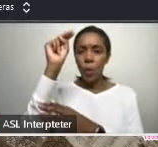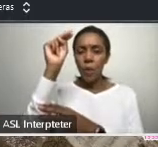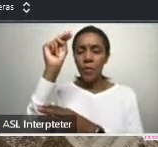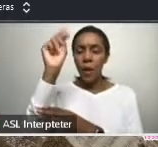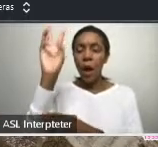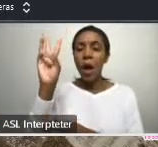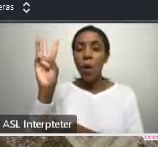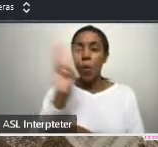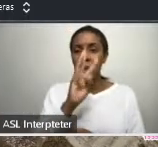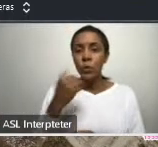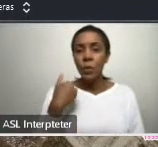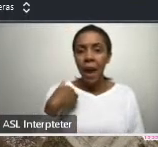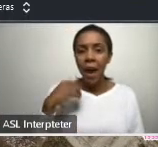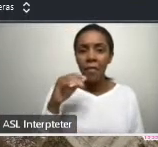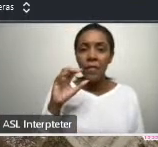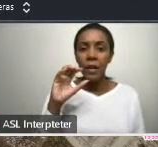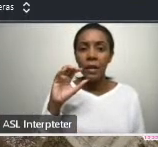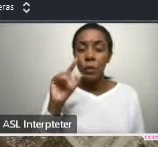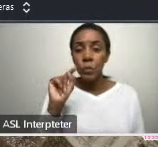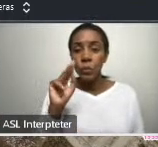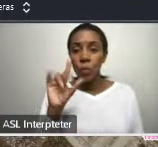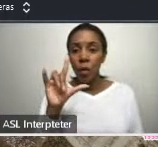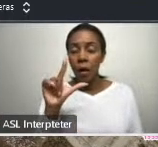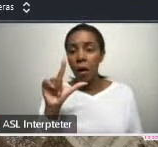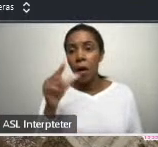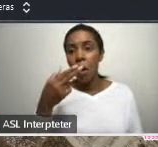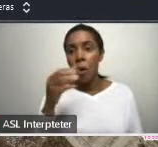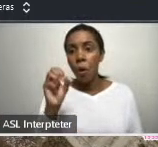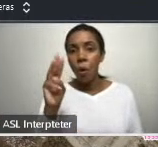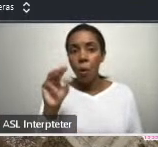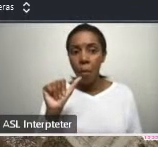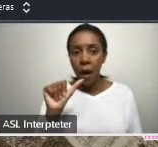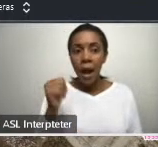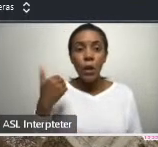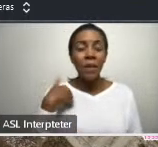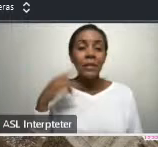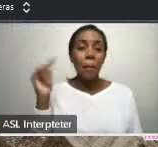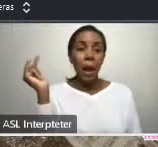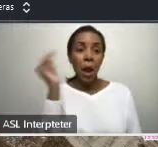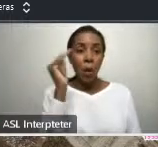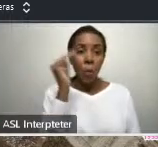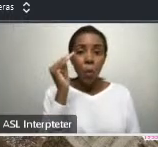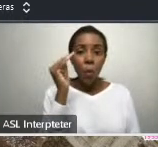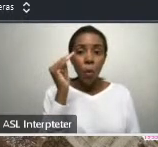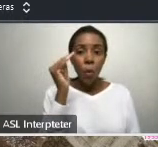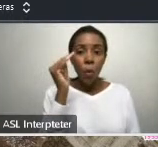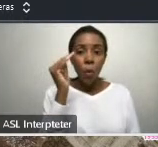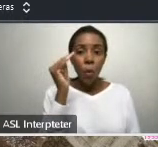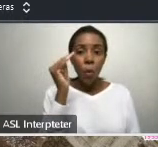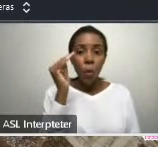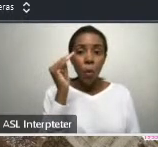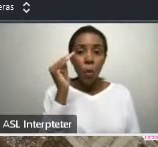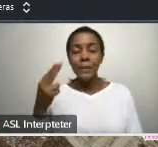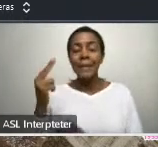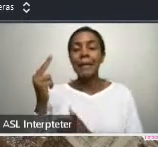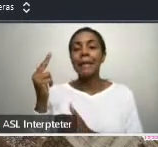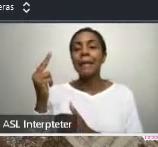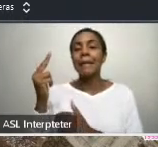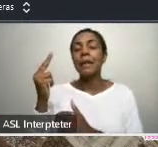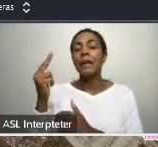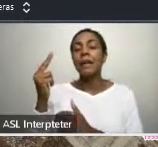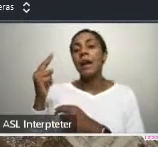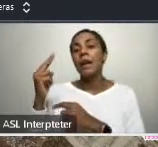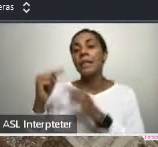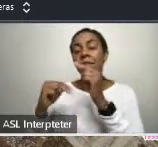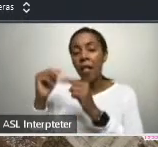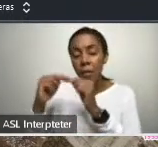have Chulahoma, and so you have some airport-oriented warehousing and developments. To the west, along